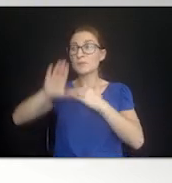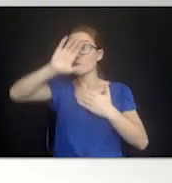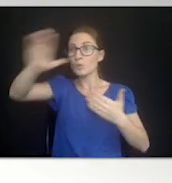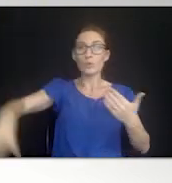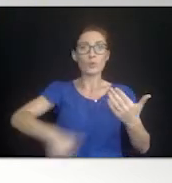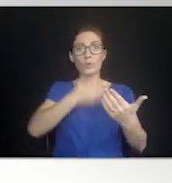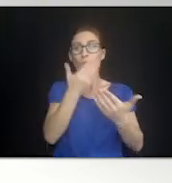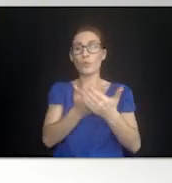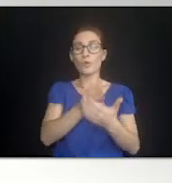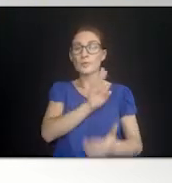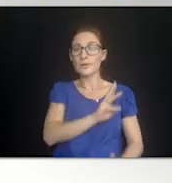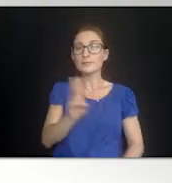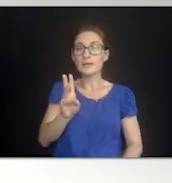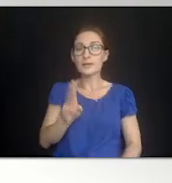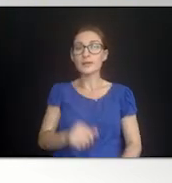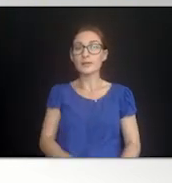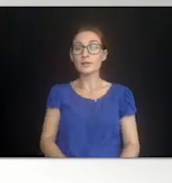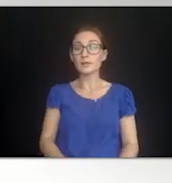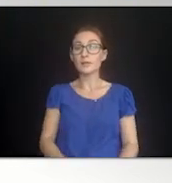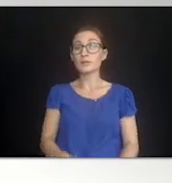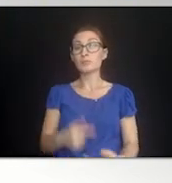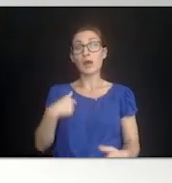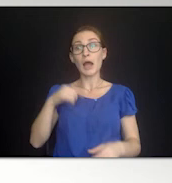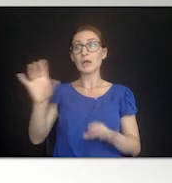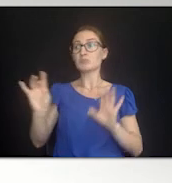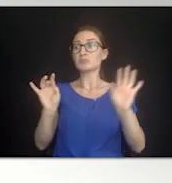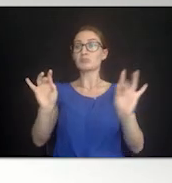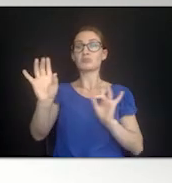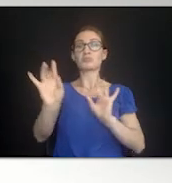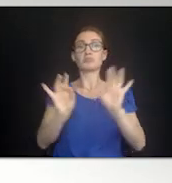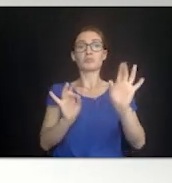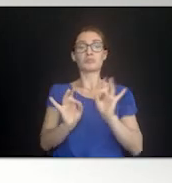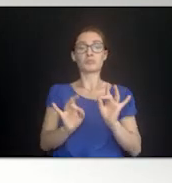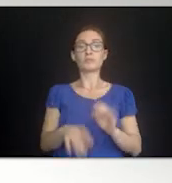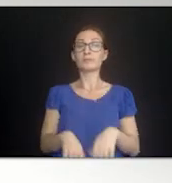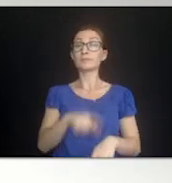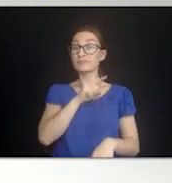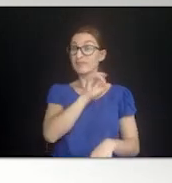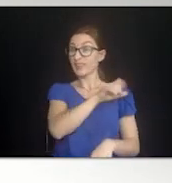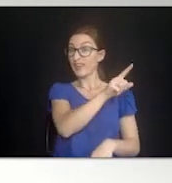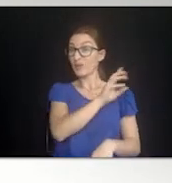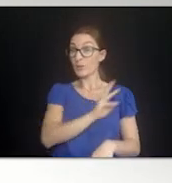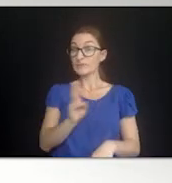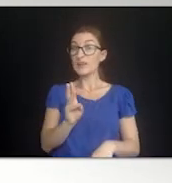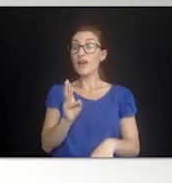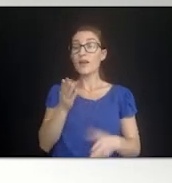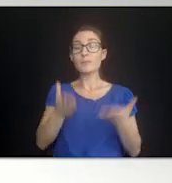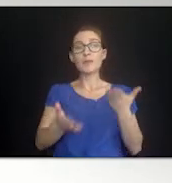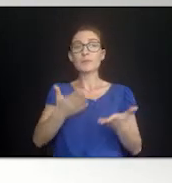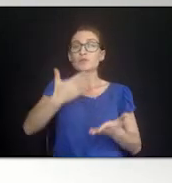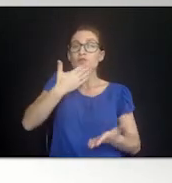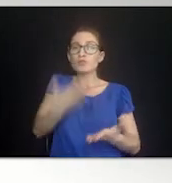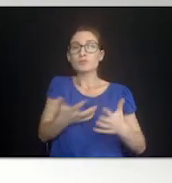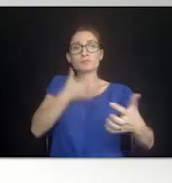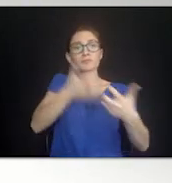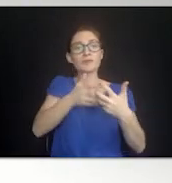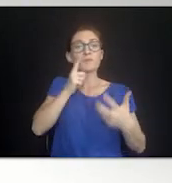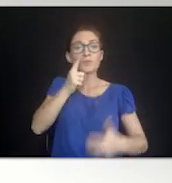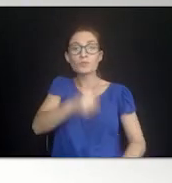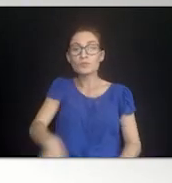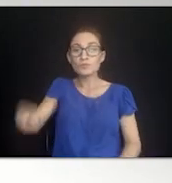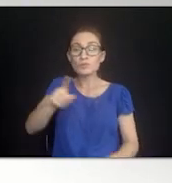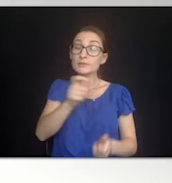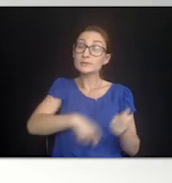platform. I use bits and pieces. Bits and pieces of this may be appropriate for certain people at certain different